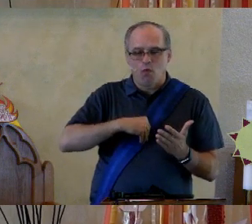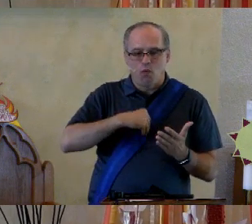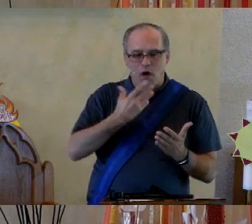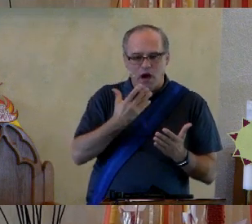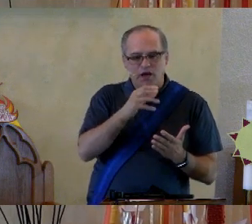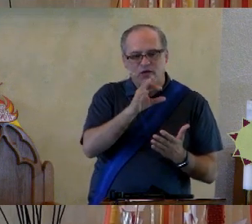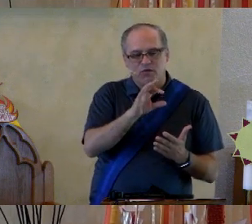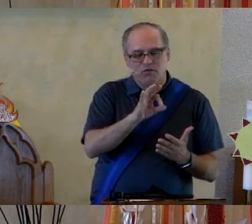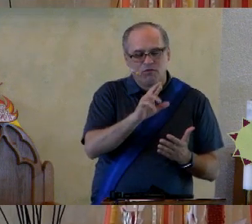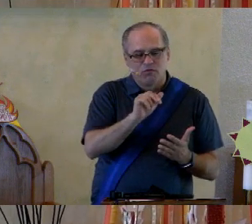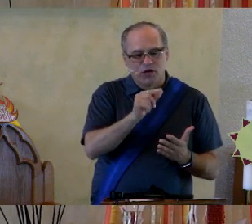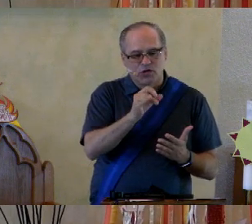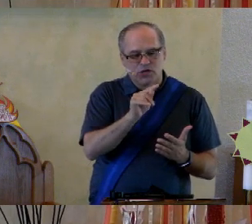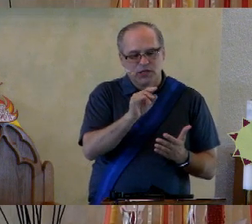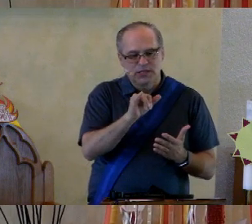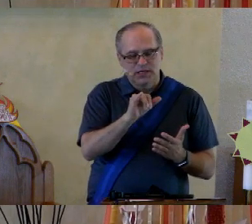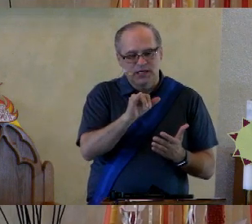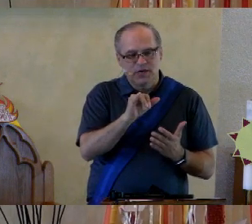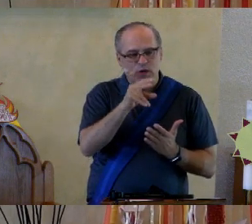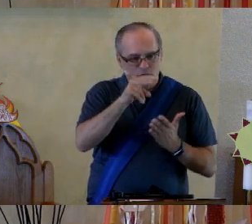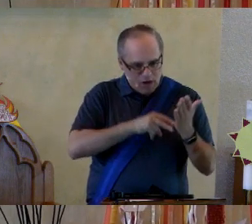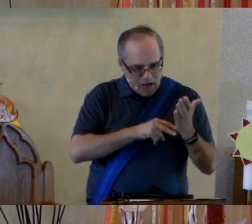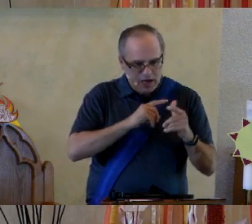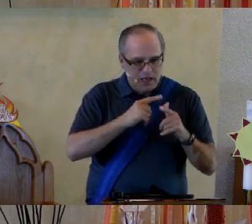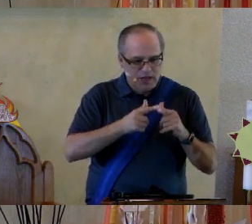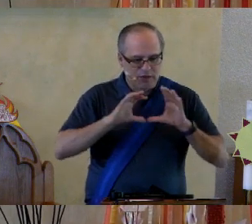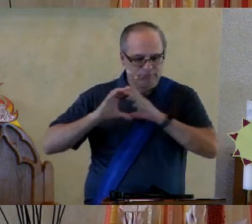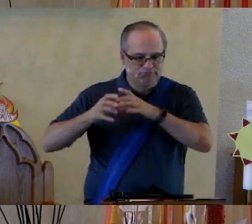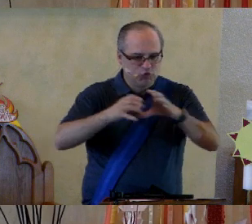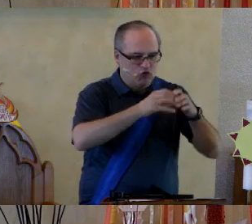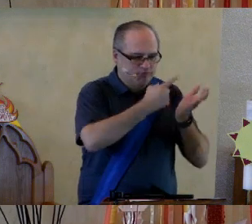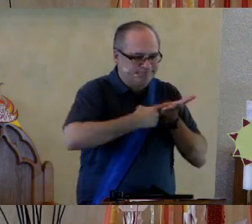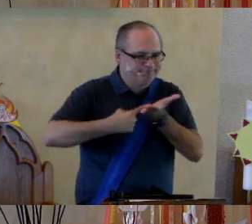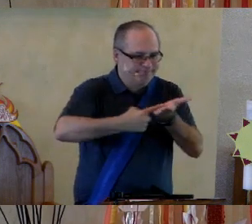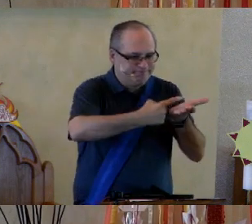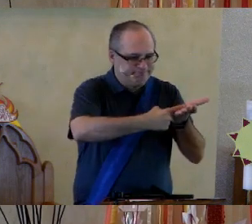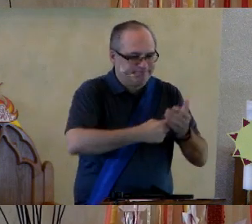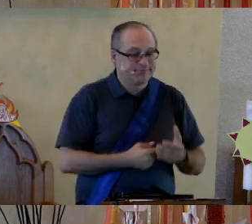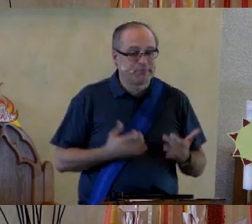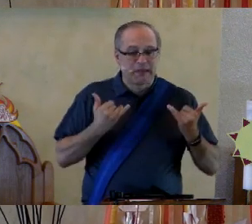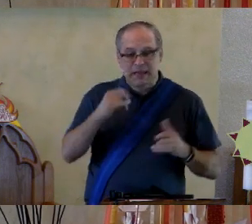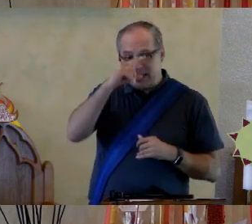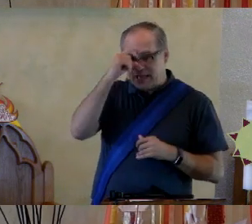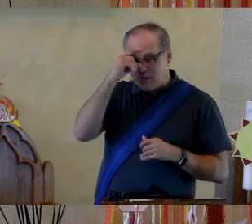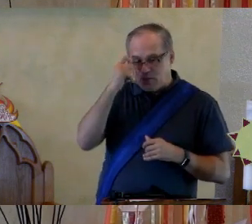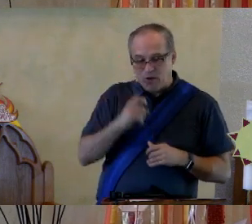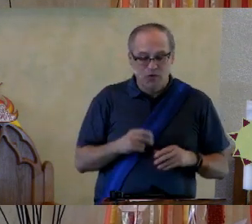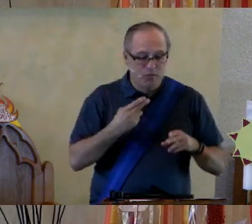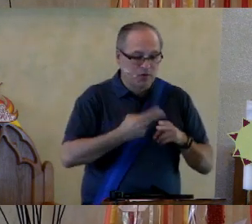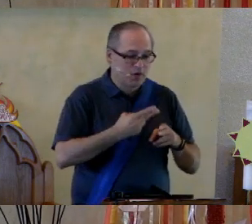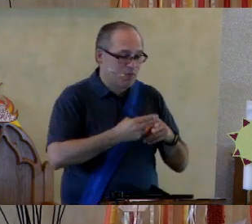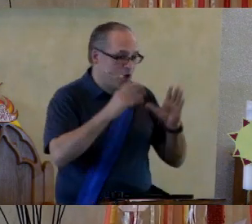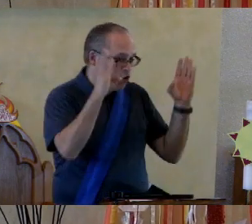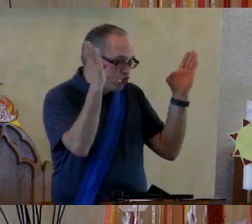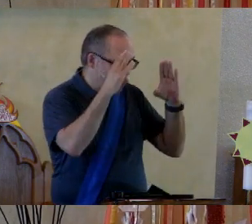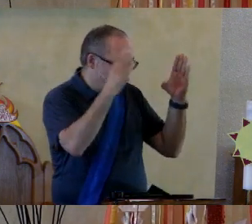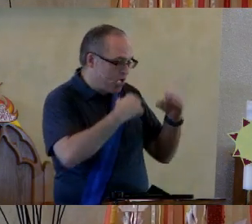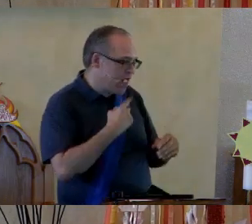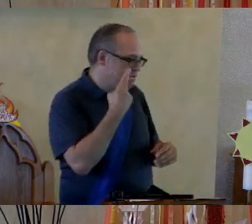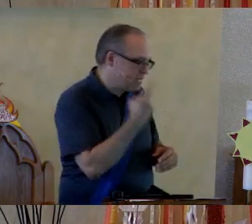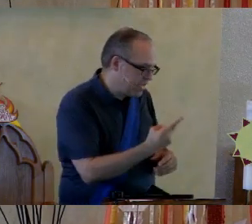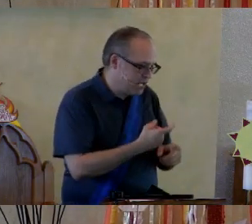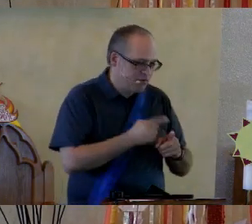then had discussion groups about it. This summer, we are going to read the book called Trouble I've Seen. It's by